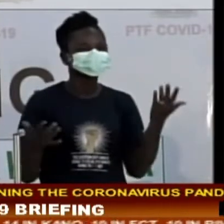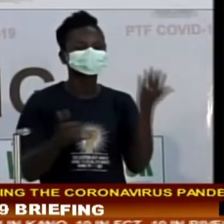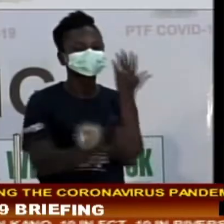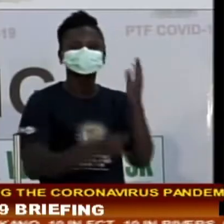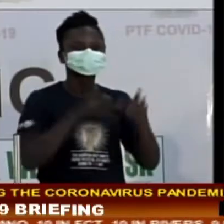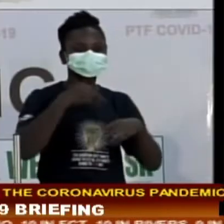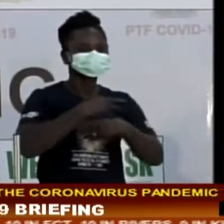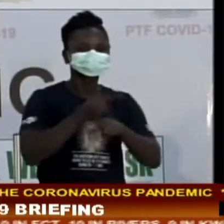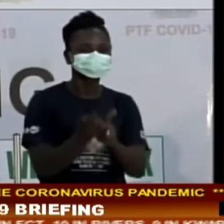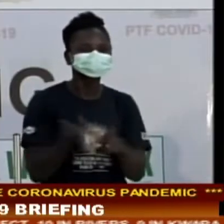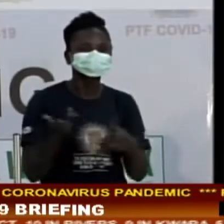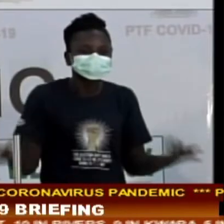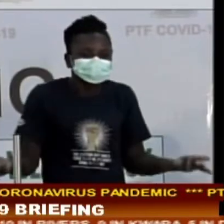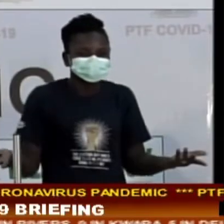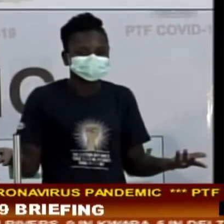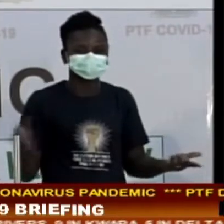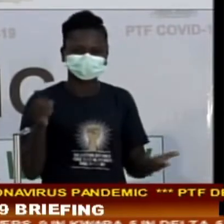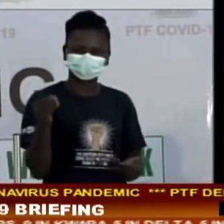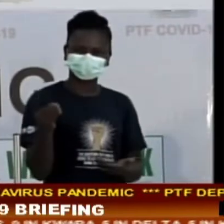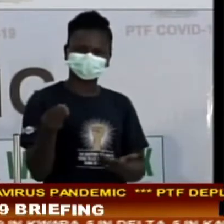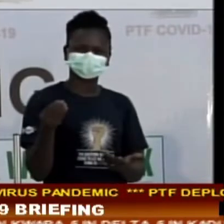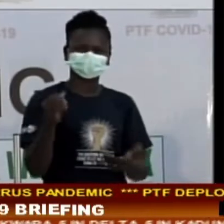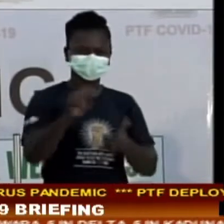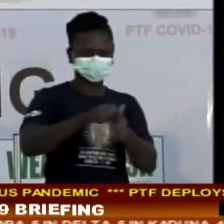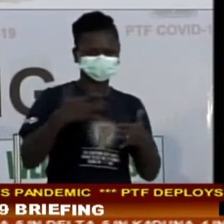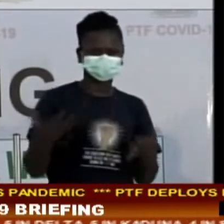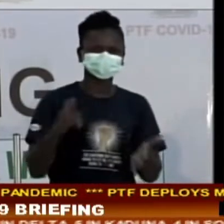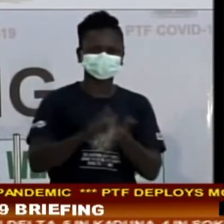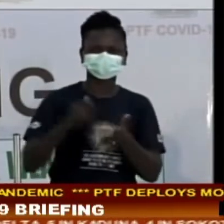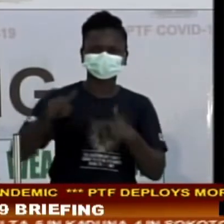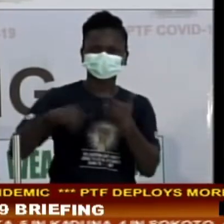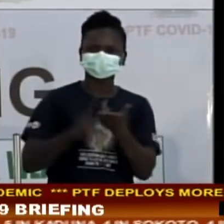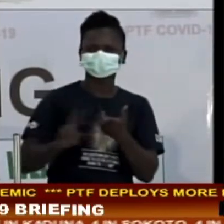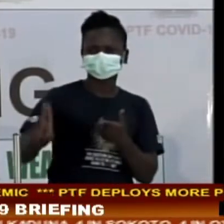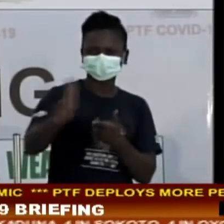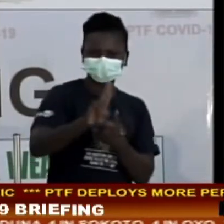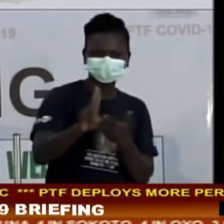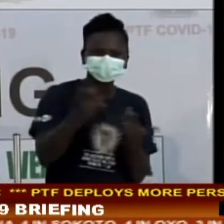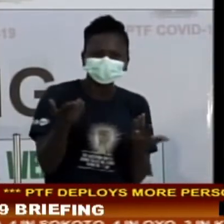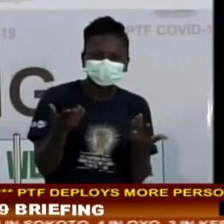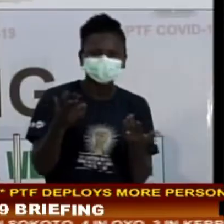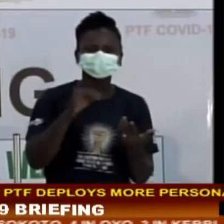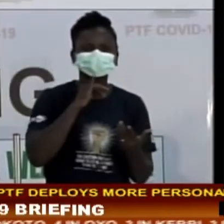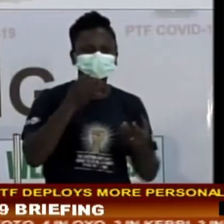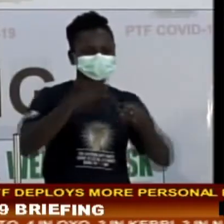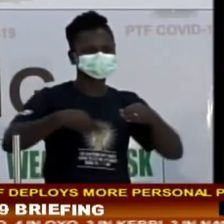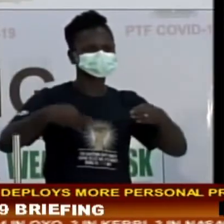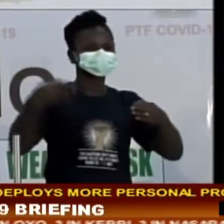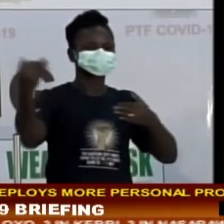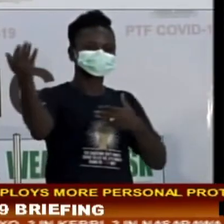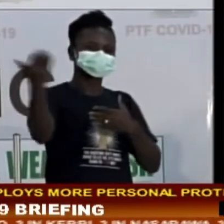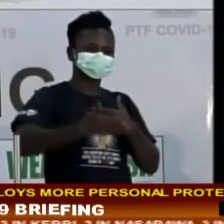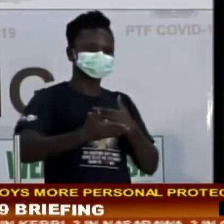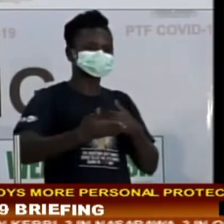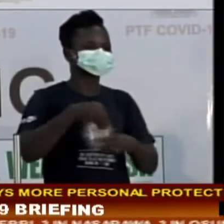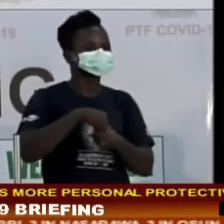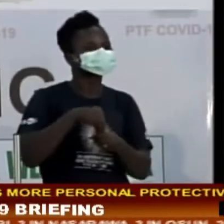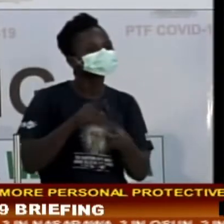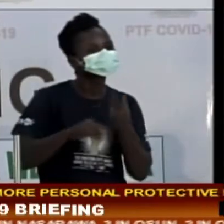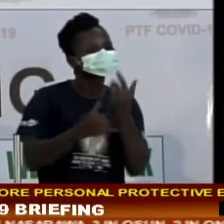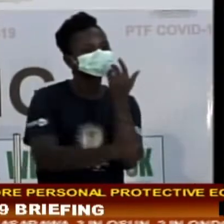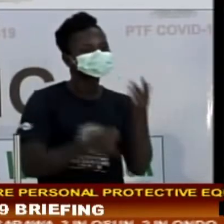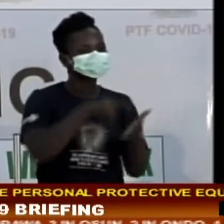producing so the everything that you're going to use like every other thing is imported this is a period of